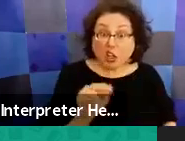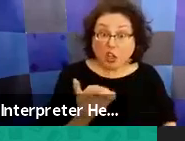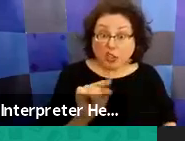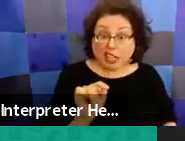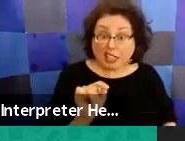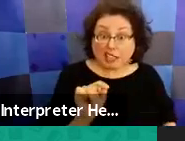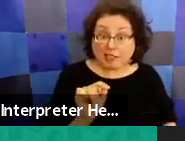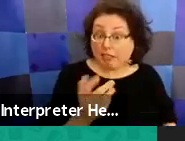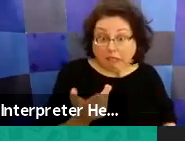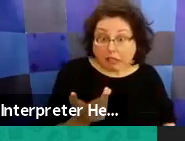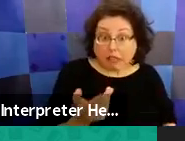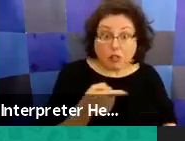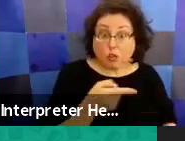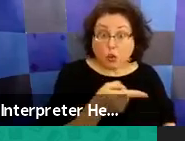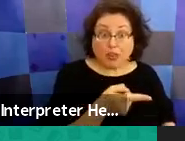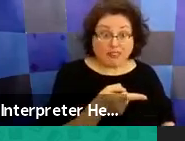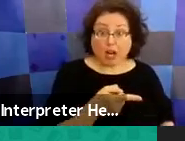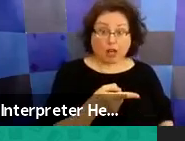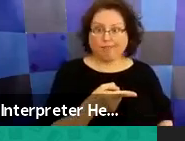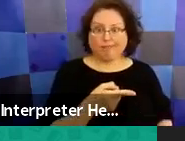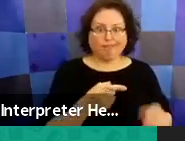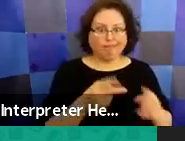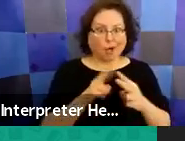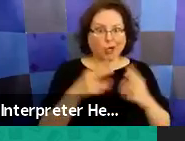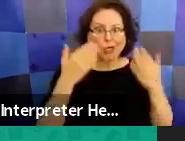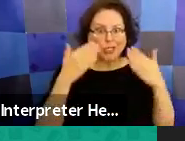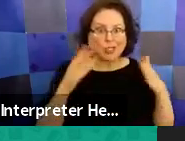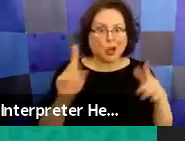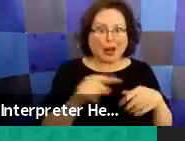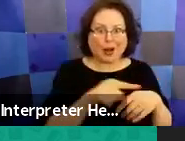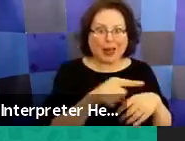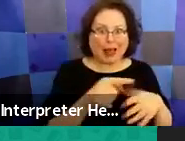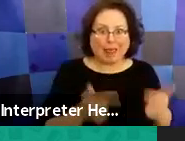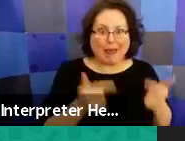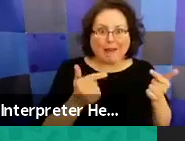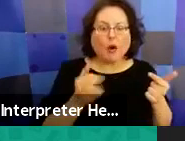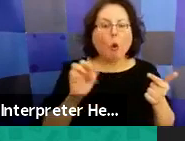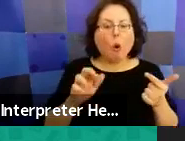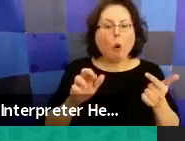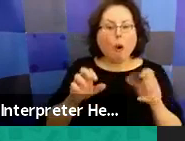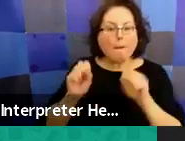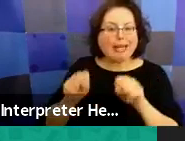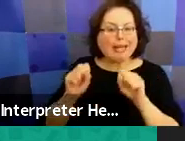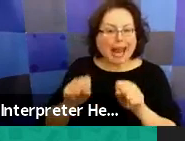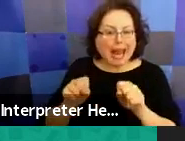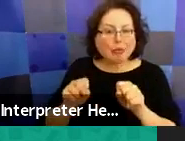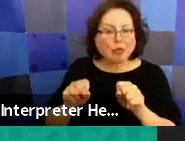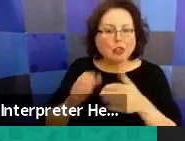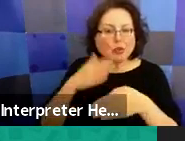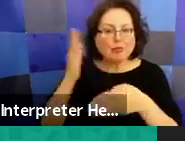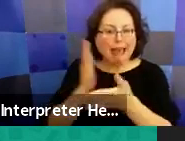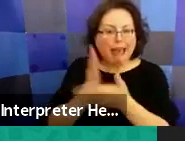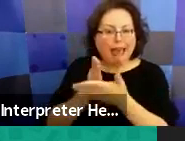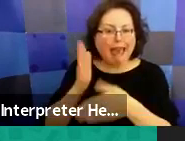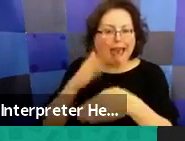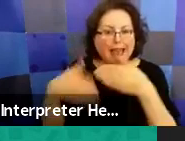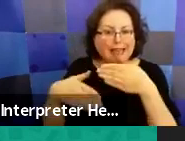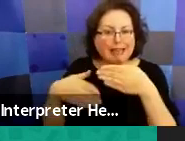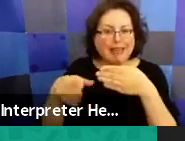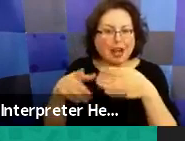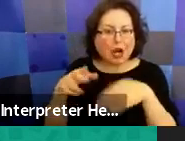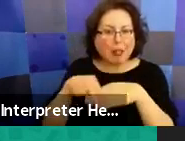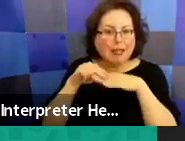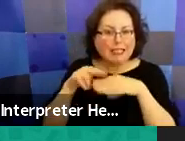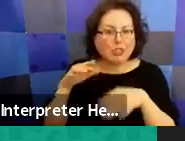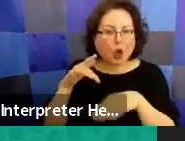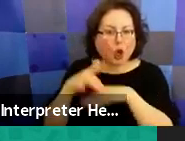so that their partner doesn't know where they live, or something like being able to end their lease early. If it is reasonable